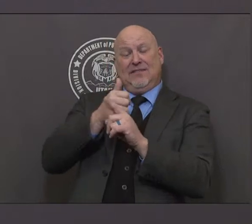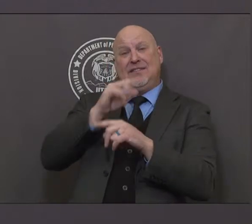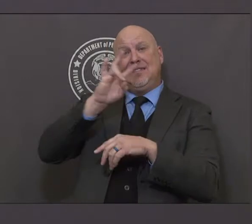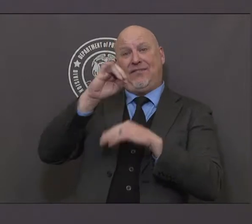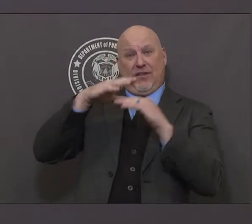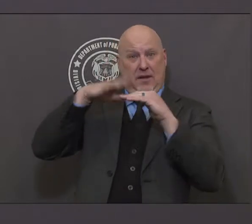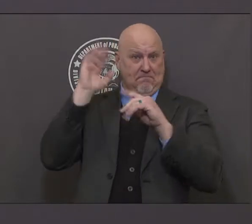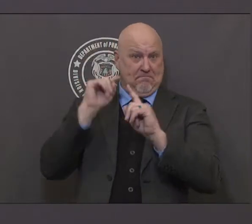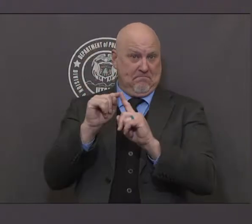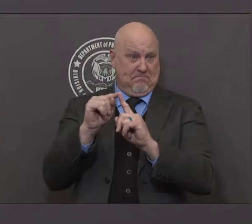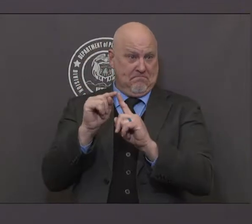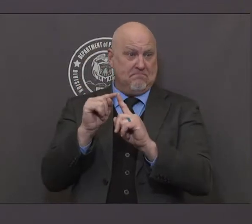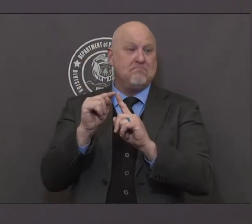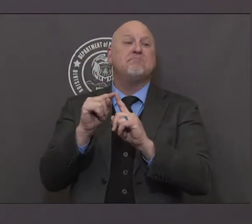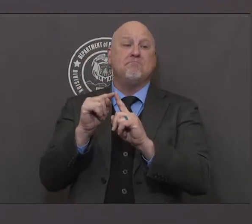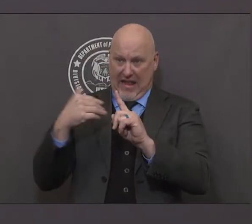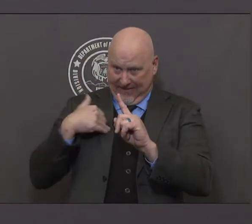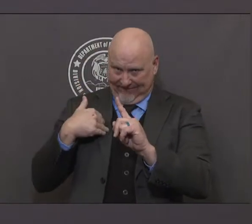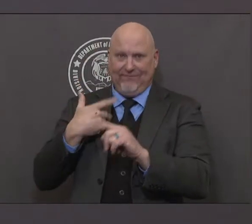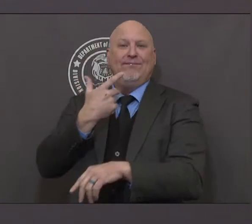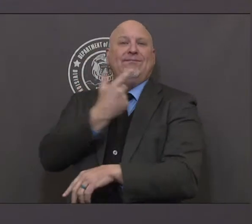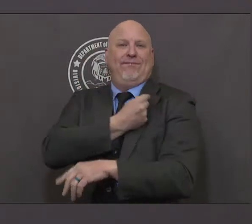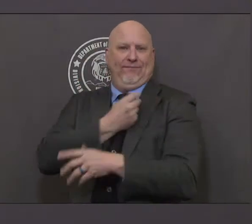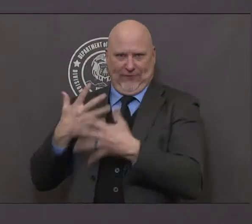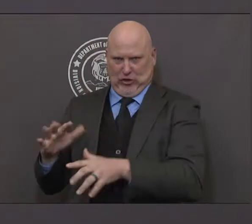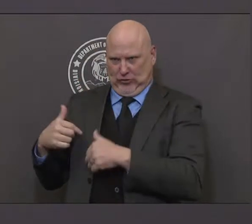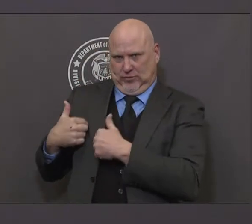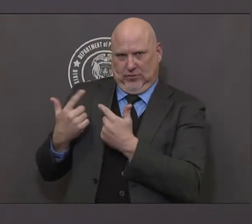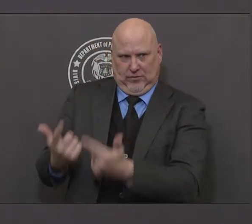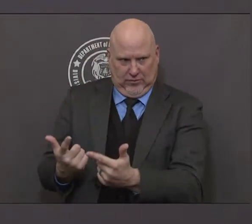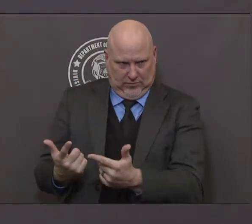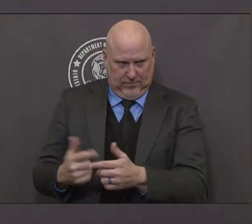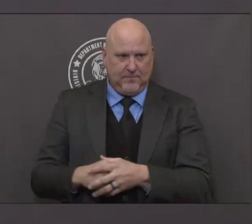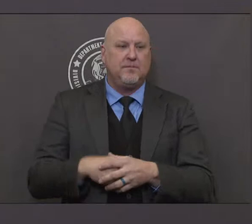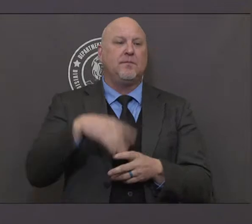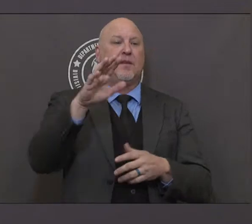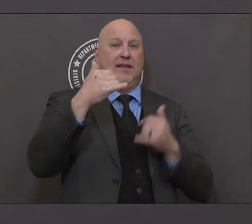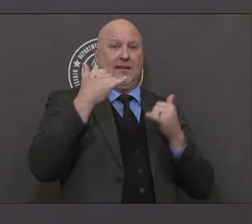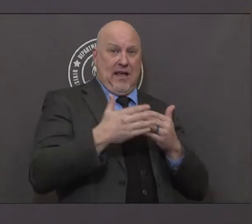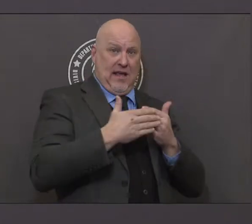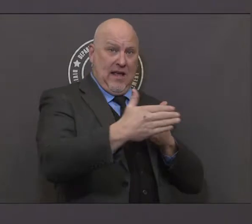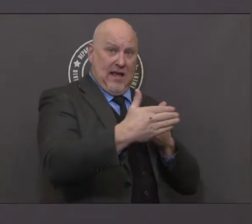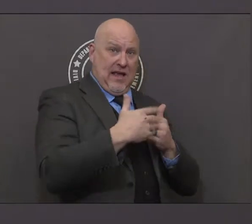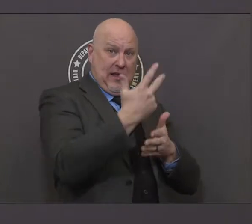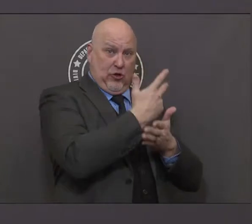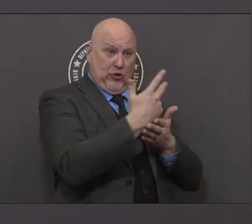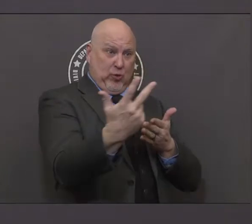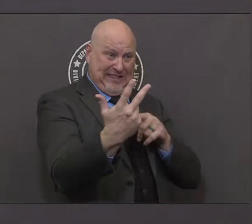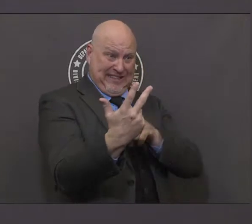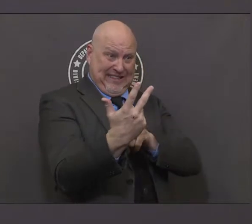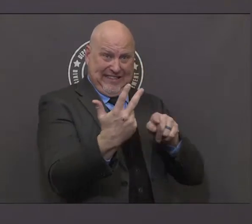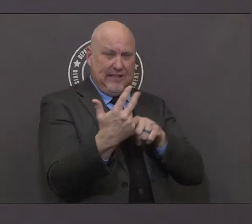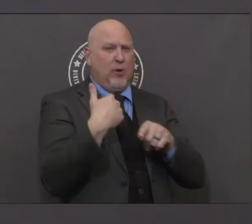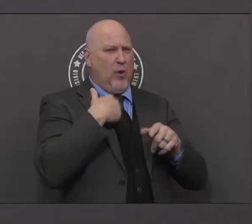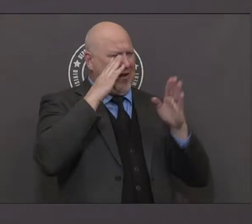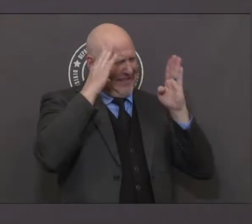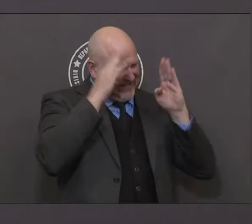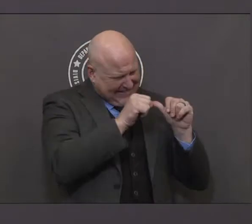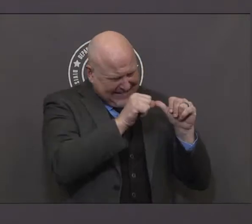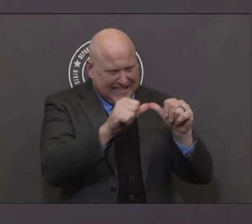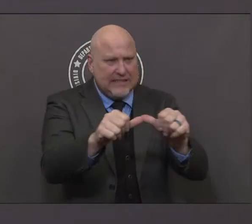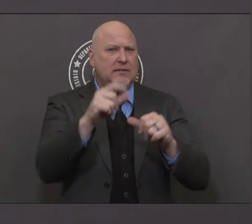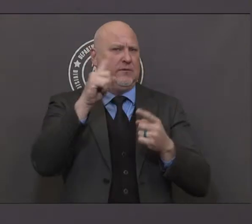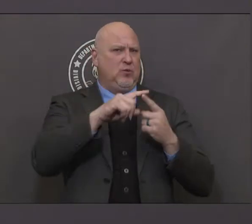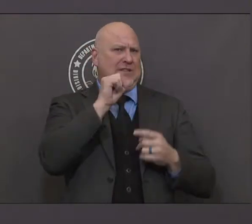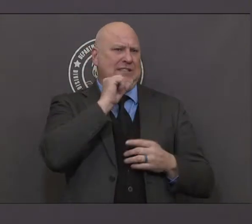far. Over the next 3 weeks, we will be completing the rest of our seniors. There's about 241,000